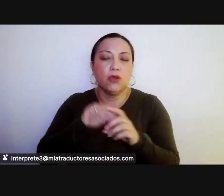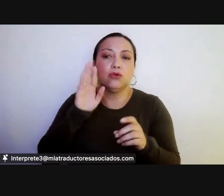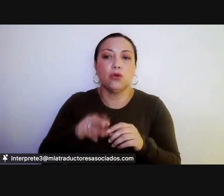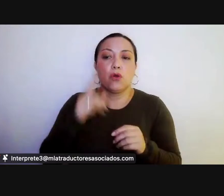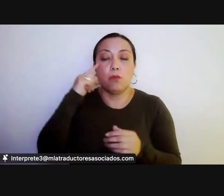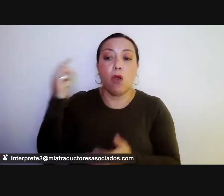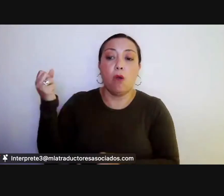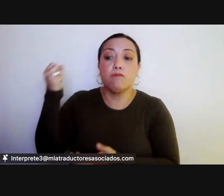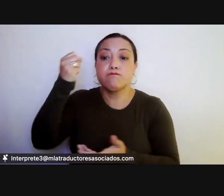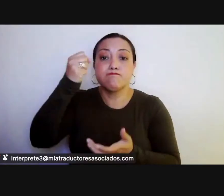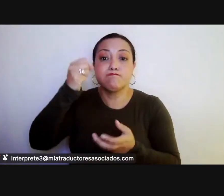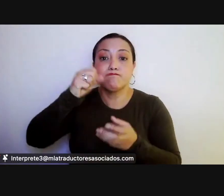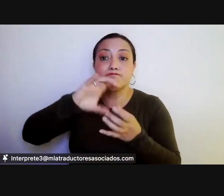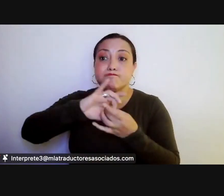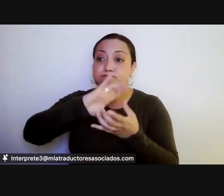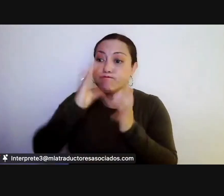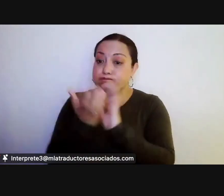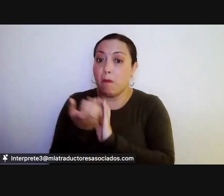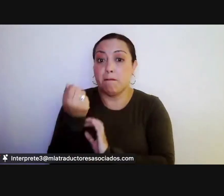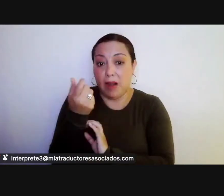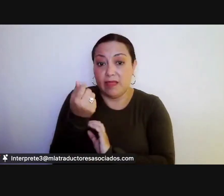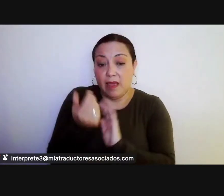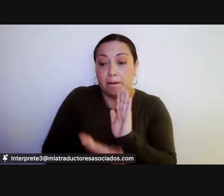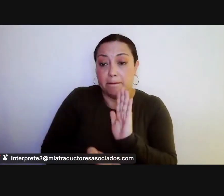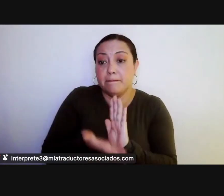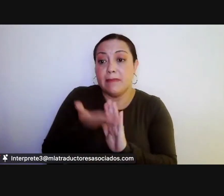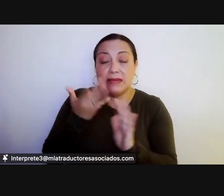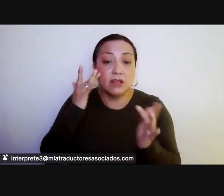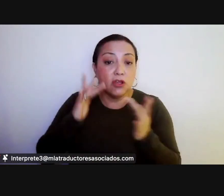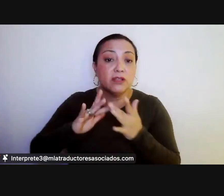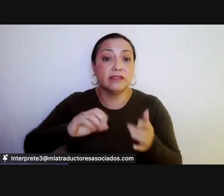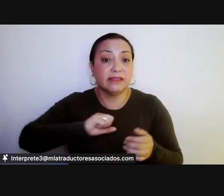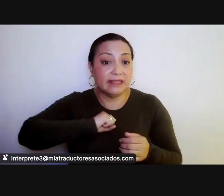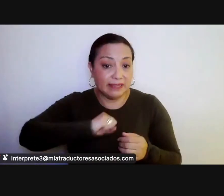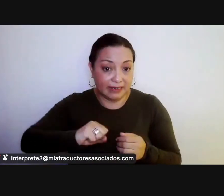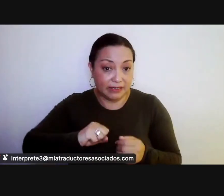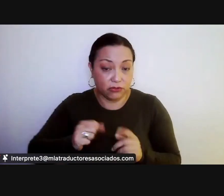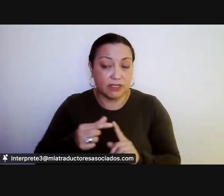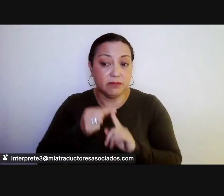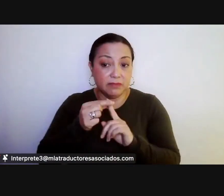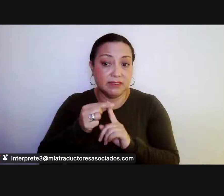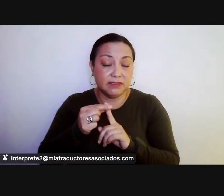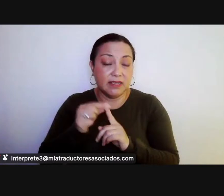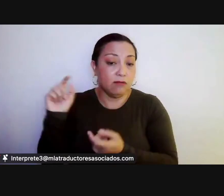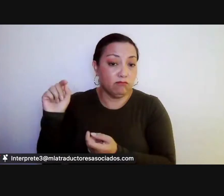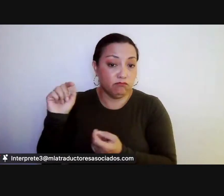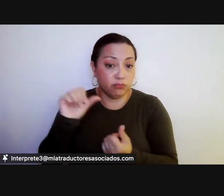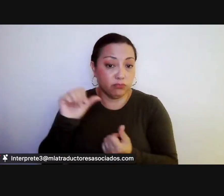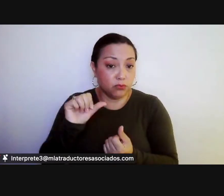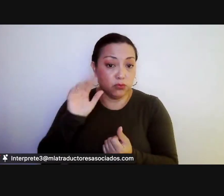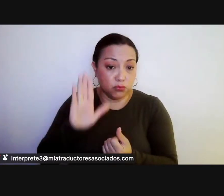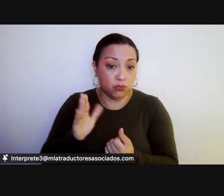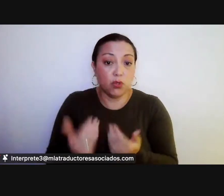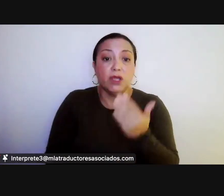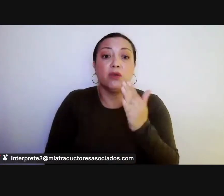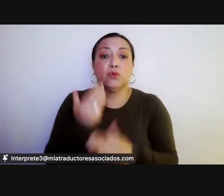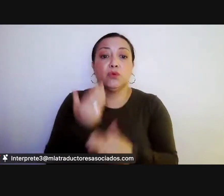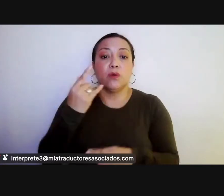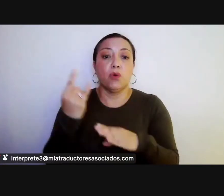to increase global liquidity with new